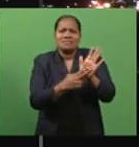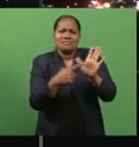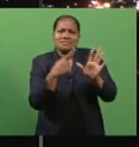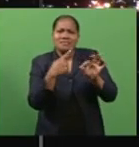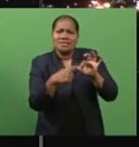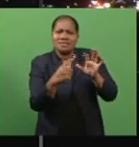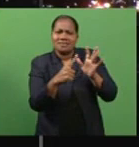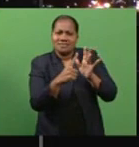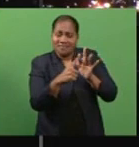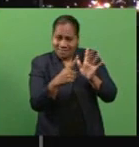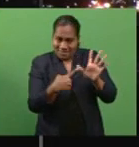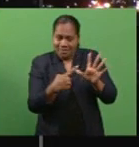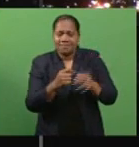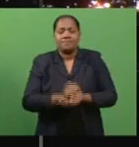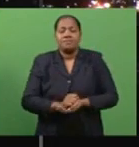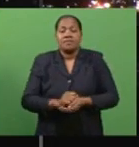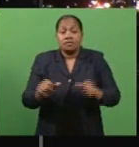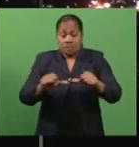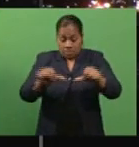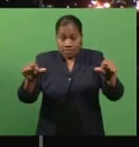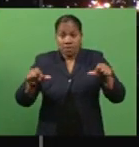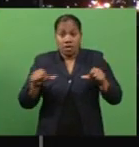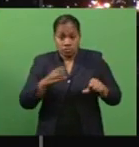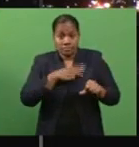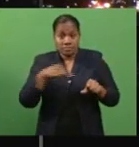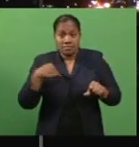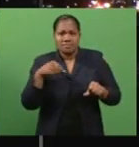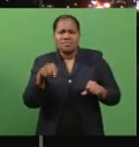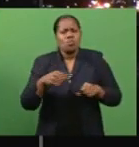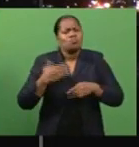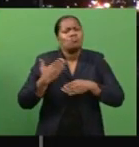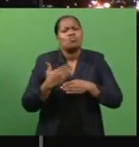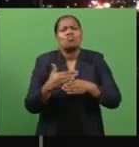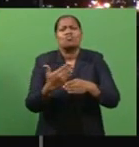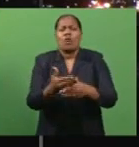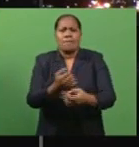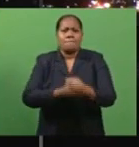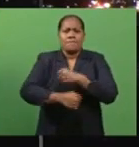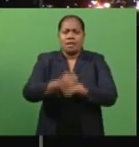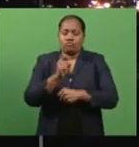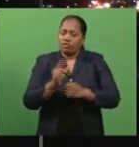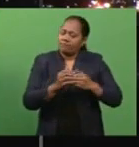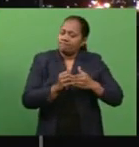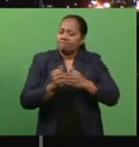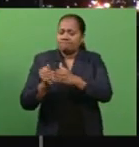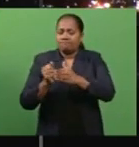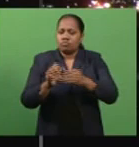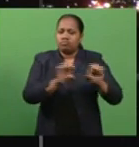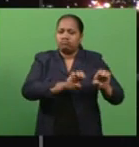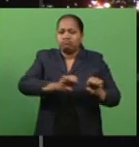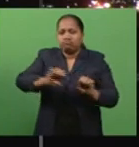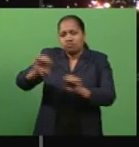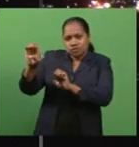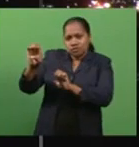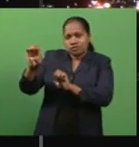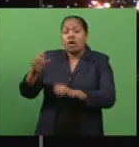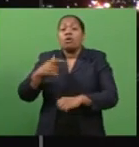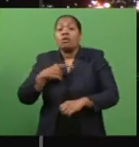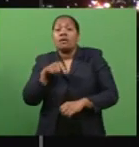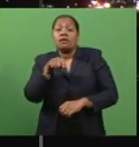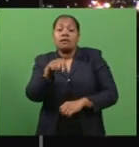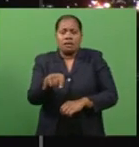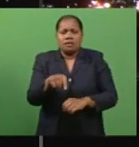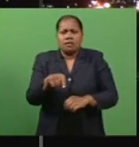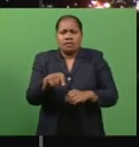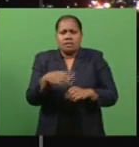The Ministry of Agriculture is working towards becoming one of the leading export earners in the country by progressively expanding the sector